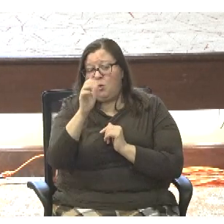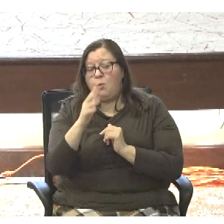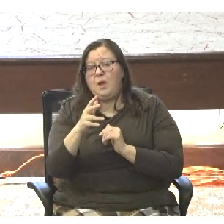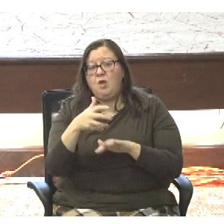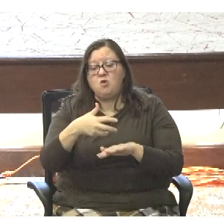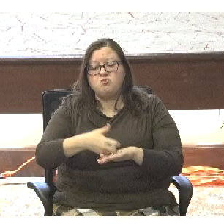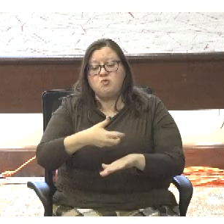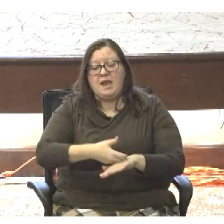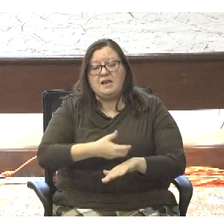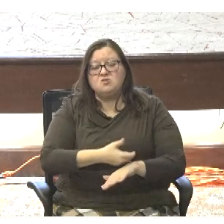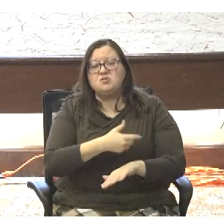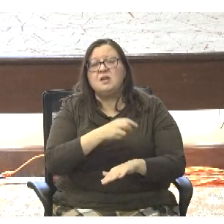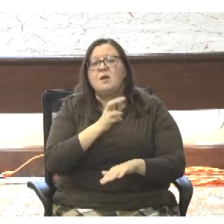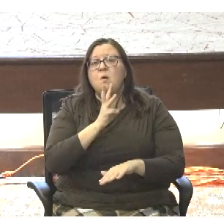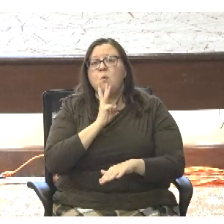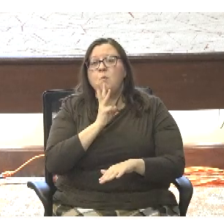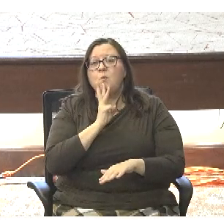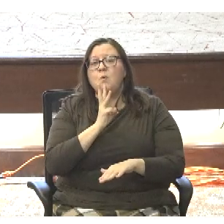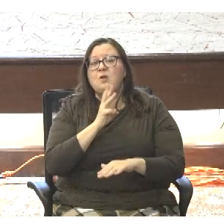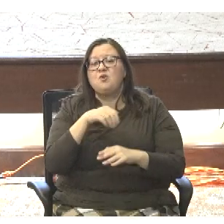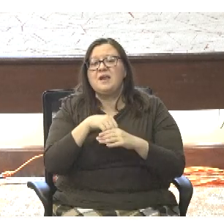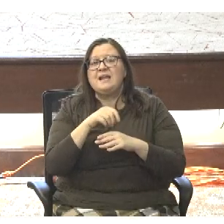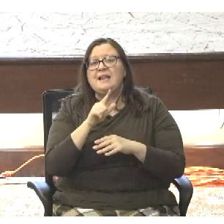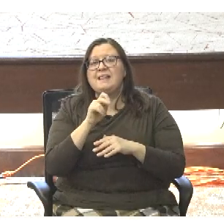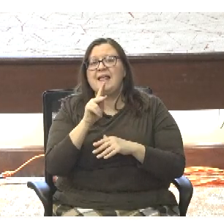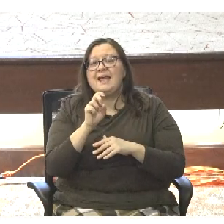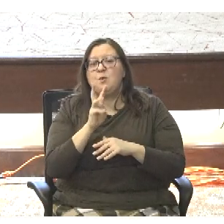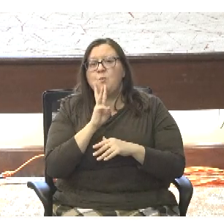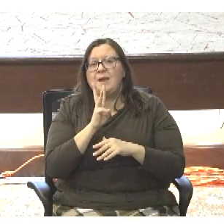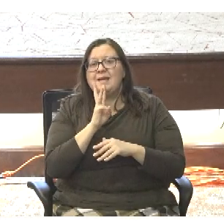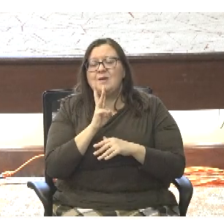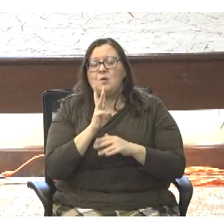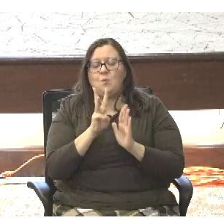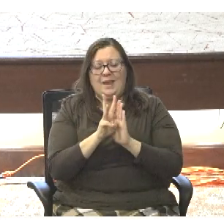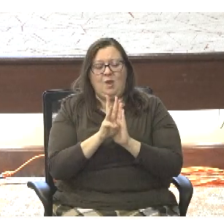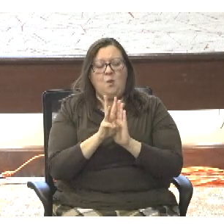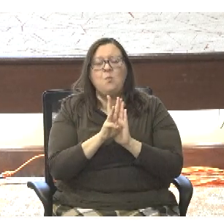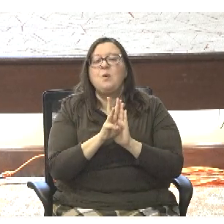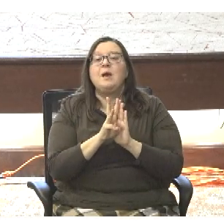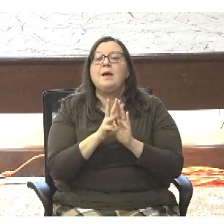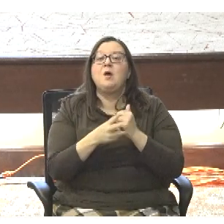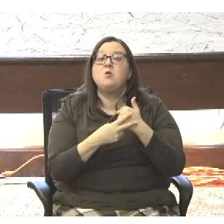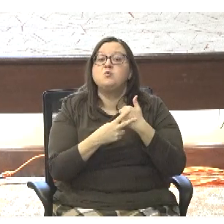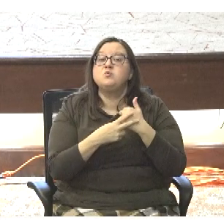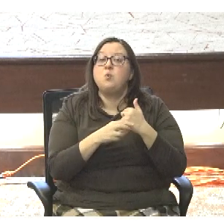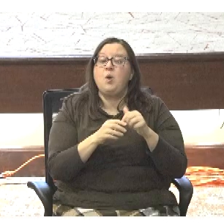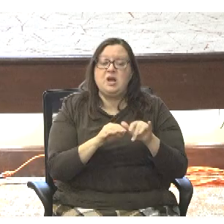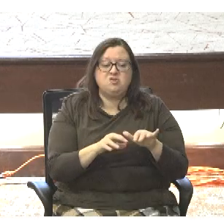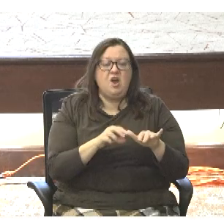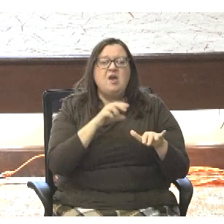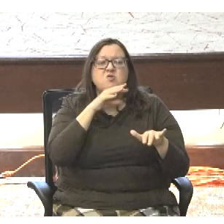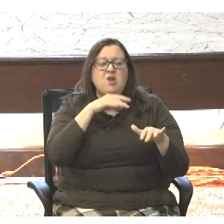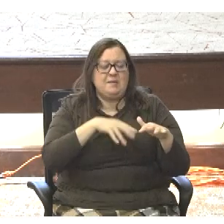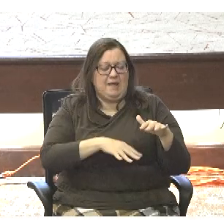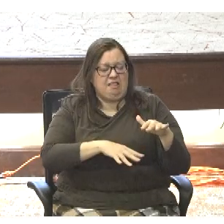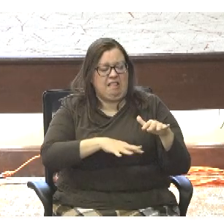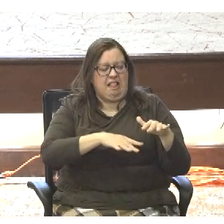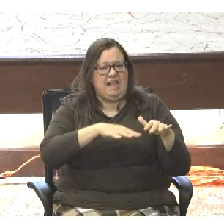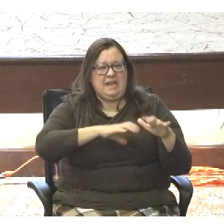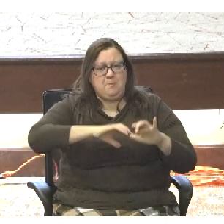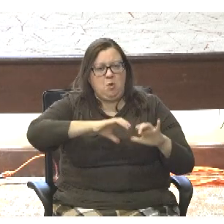dredging of Lake Waco because sediment is in fact consuming storage volume in our lakes. When